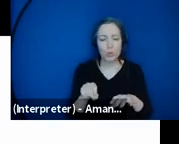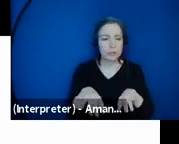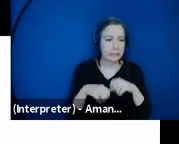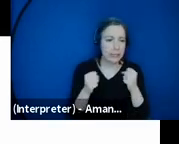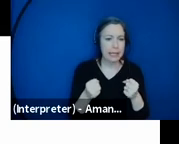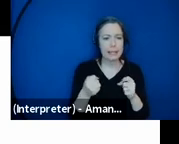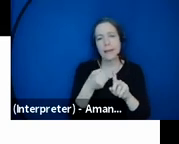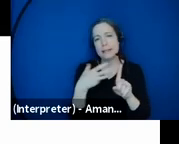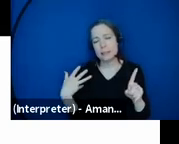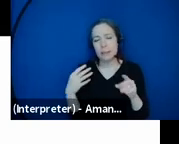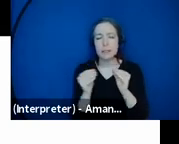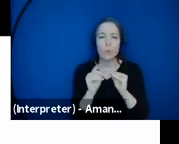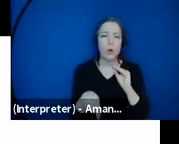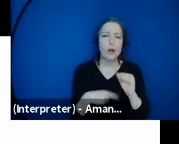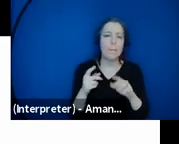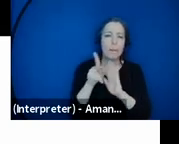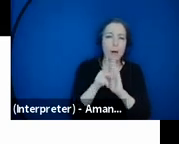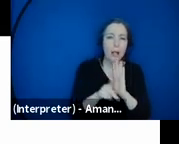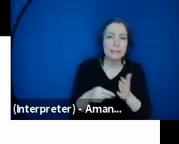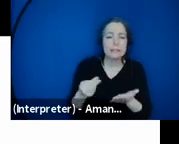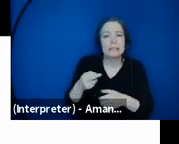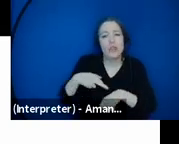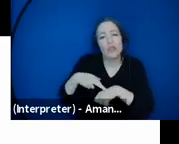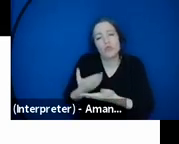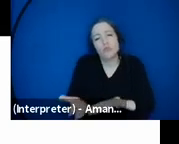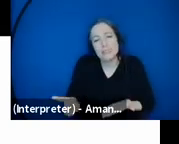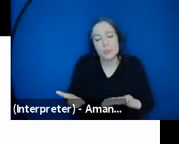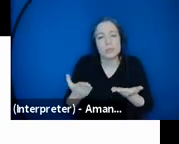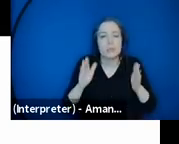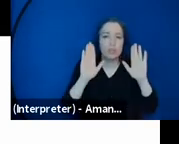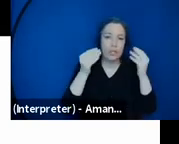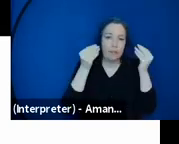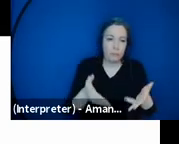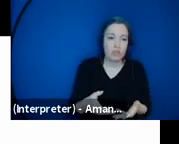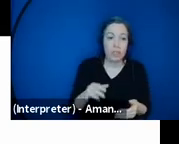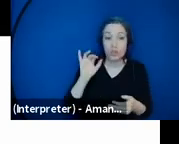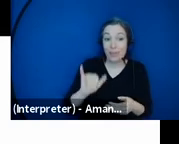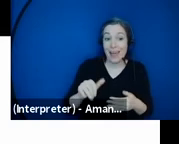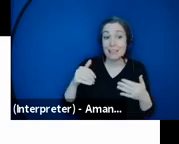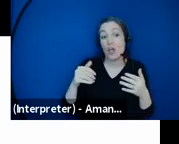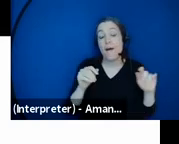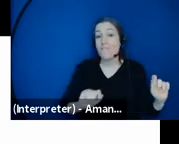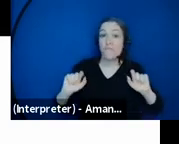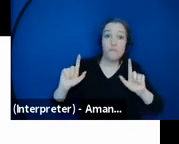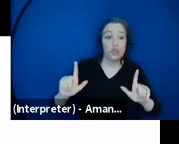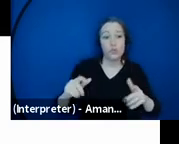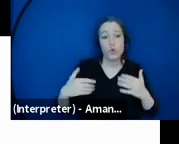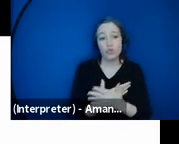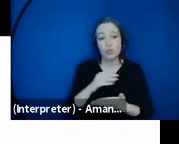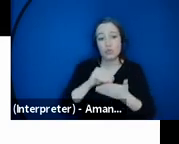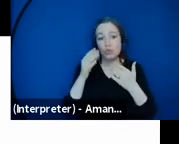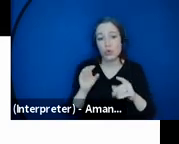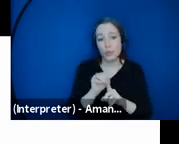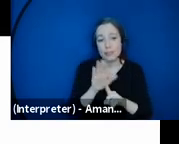all great information for you to complete. So you'll do the new student orientation online. Then, if you